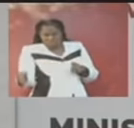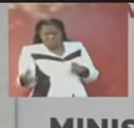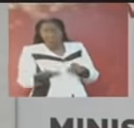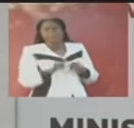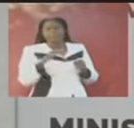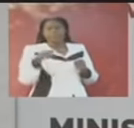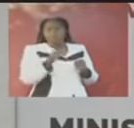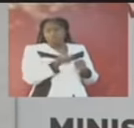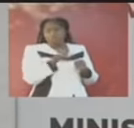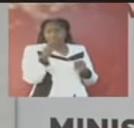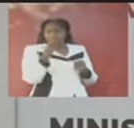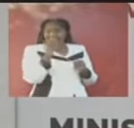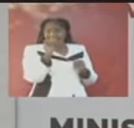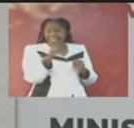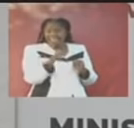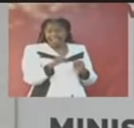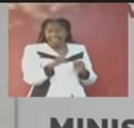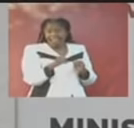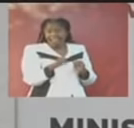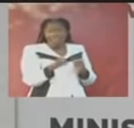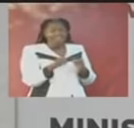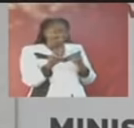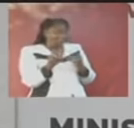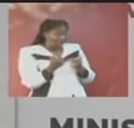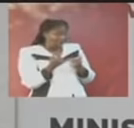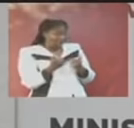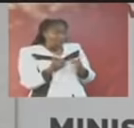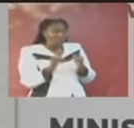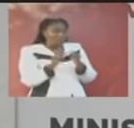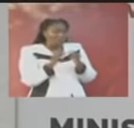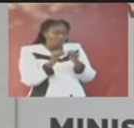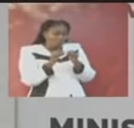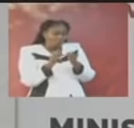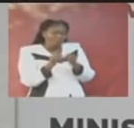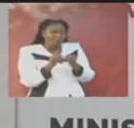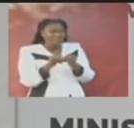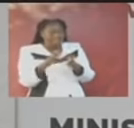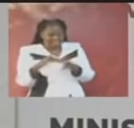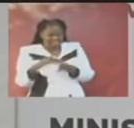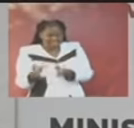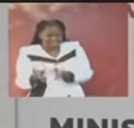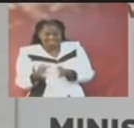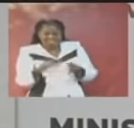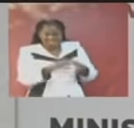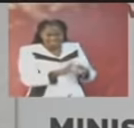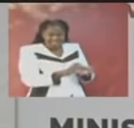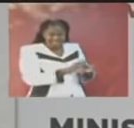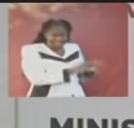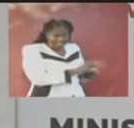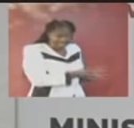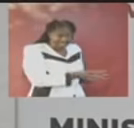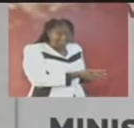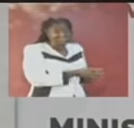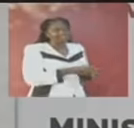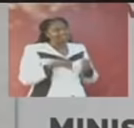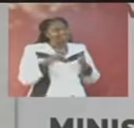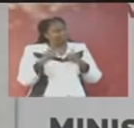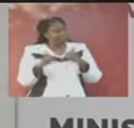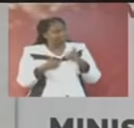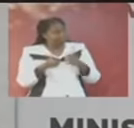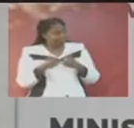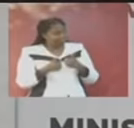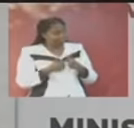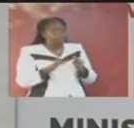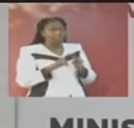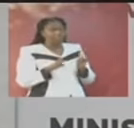trending towards more of the cases being cluster related than de novo community cases at this point in time,